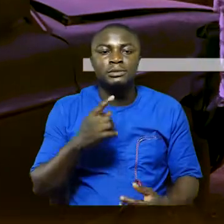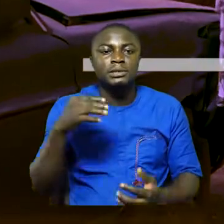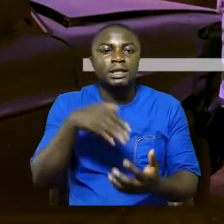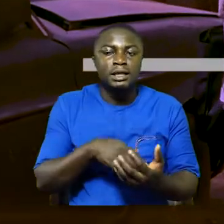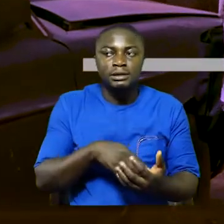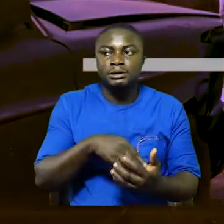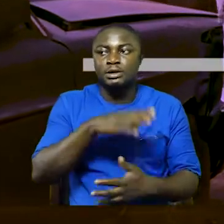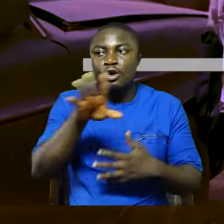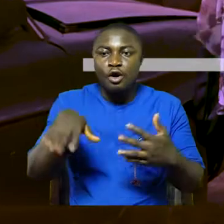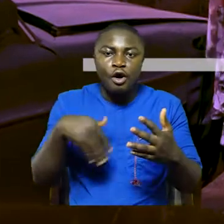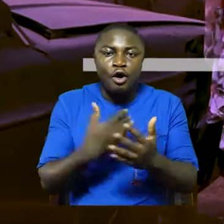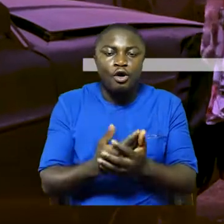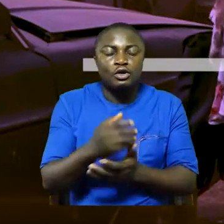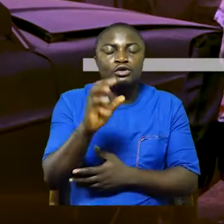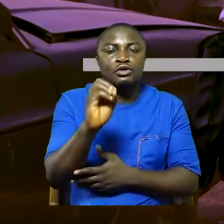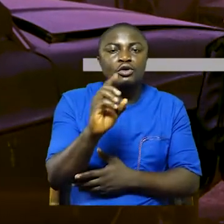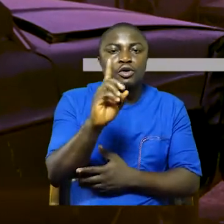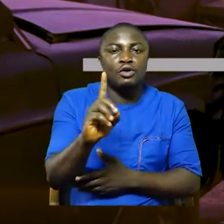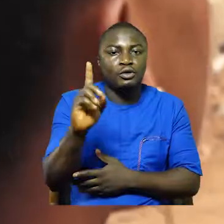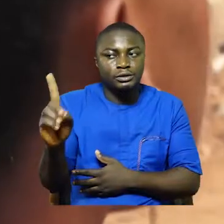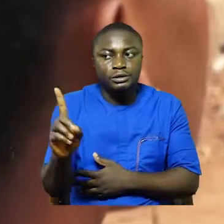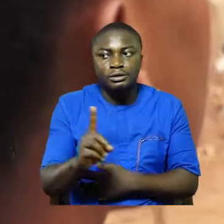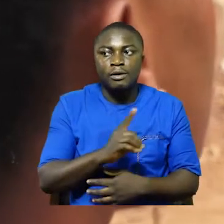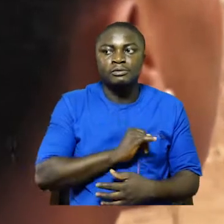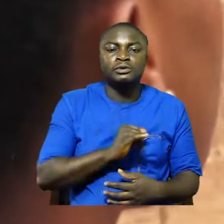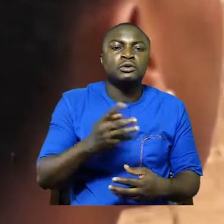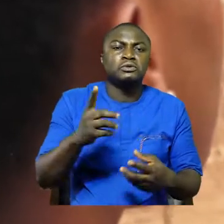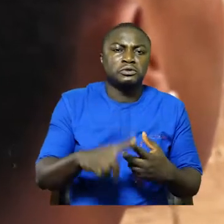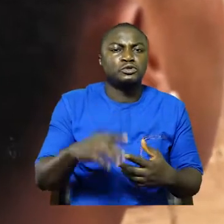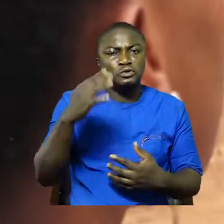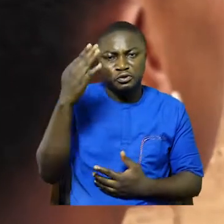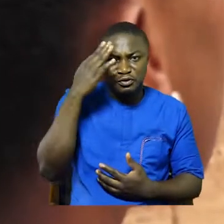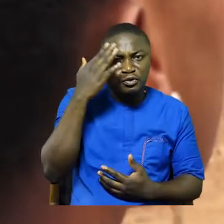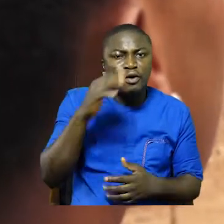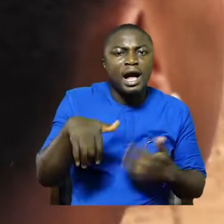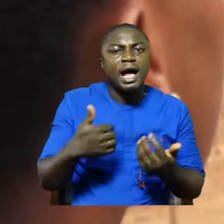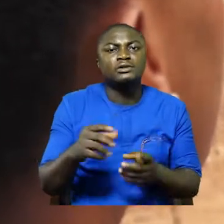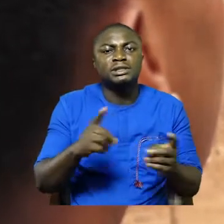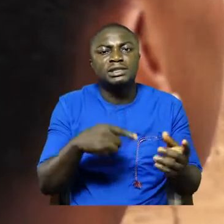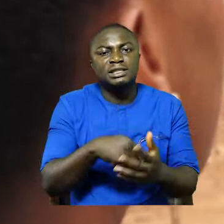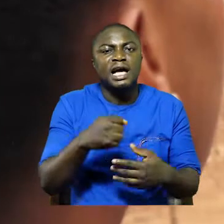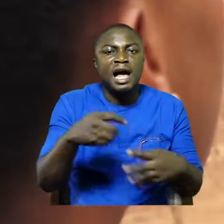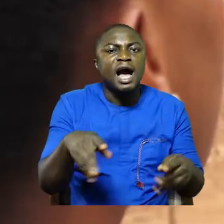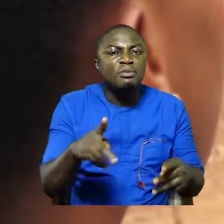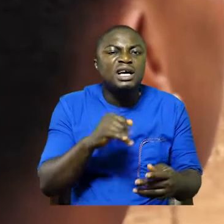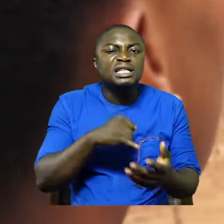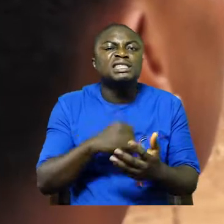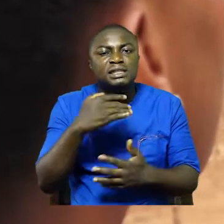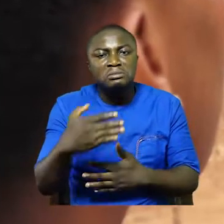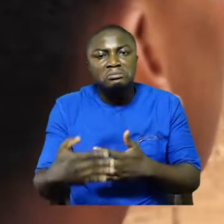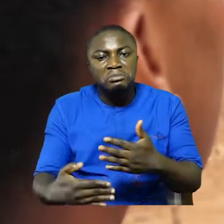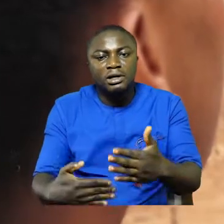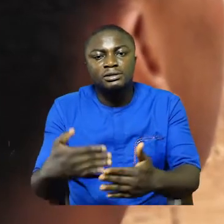This is Against All Odds. Someone, of course, want to know, how did this happen? Is it a